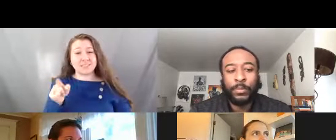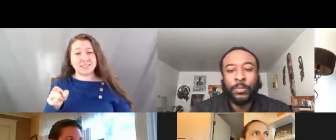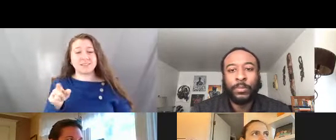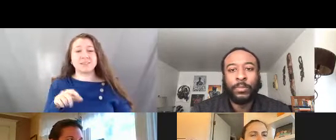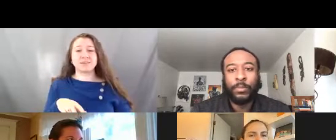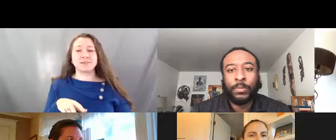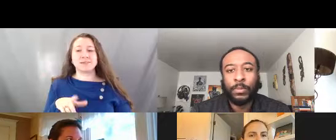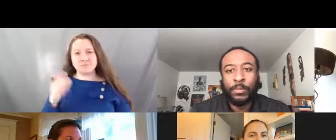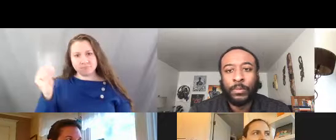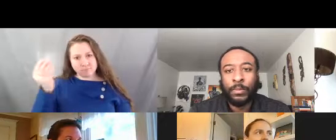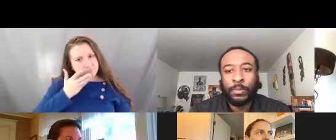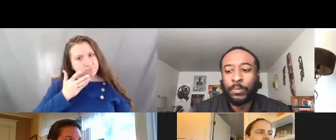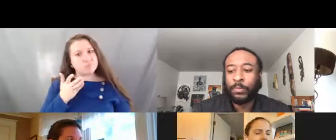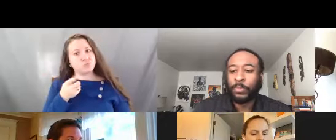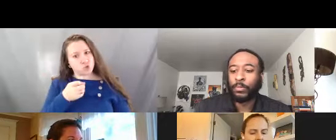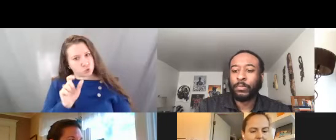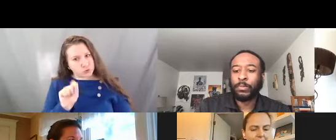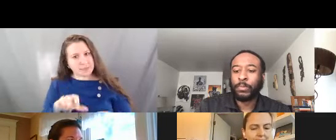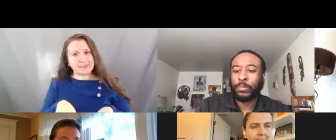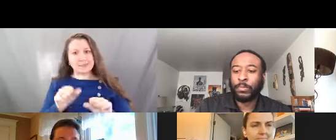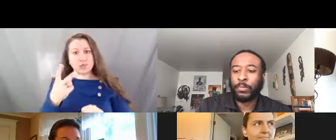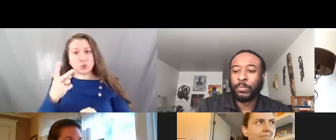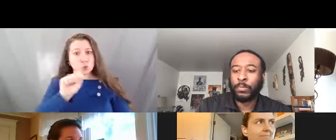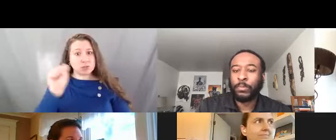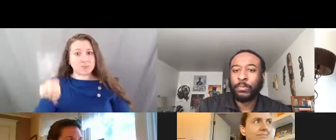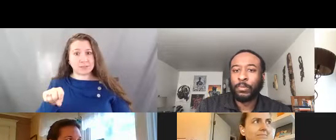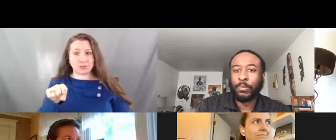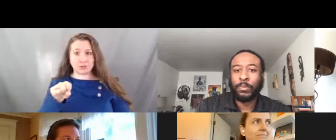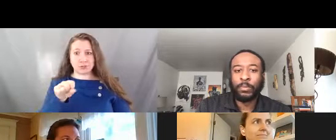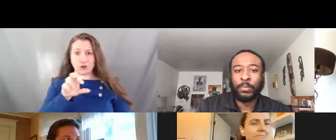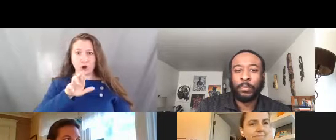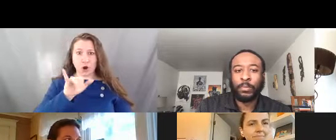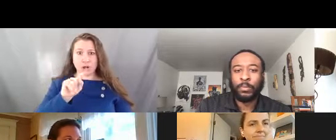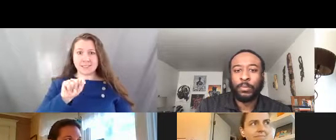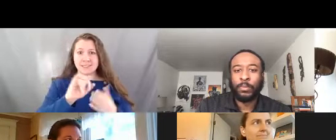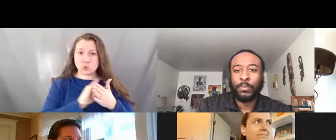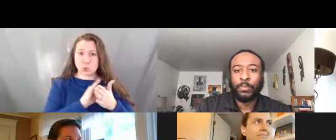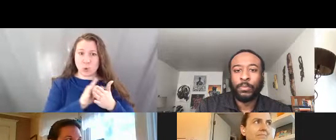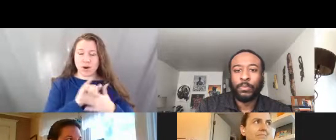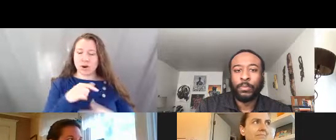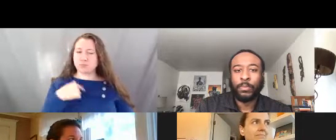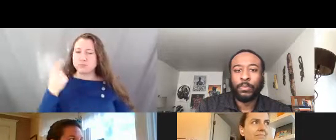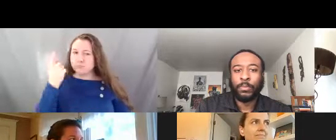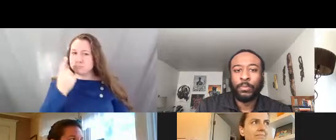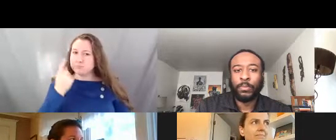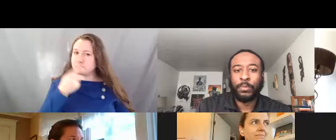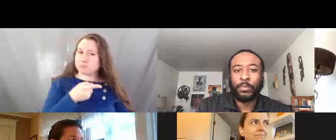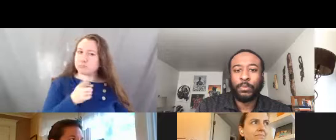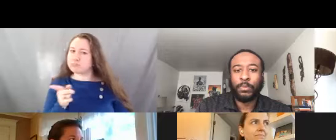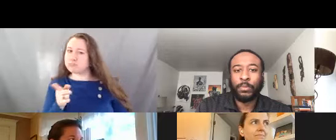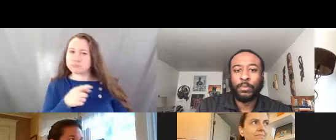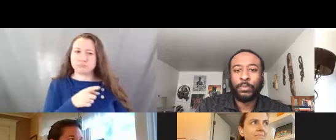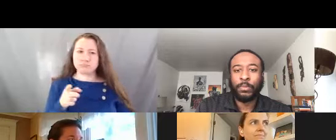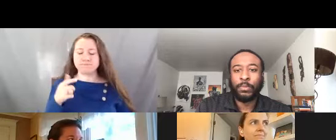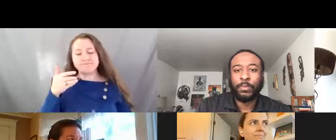I can take up to 2 semesters in RIT New York. So I did consider that at first. And then as time went